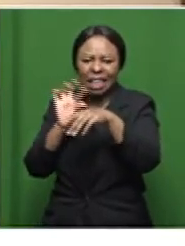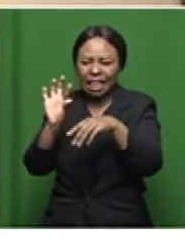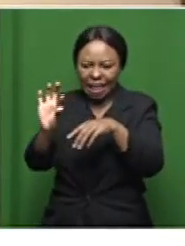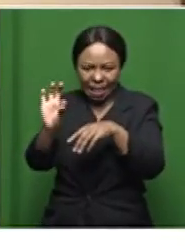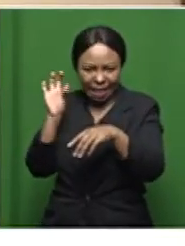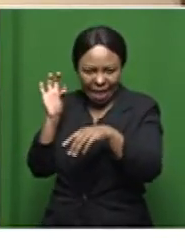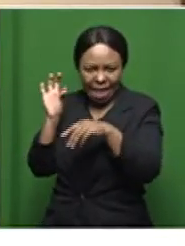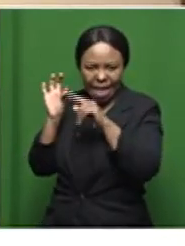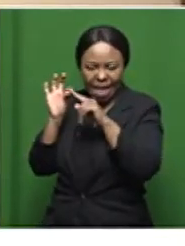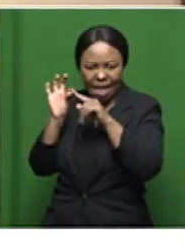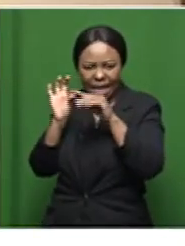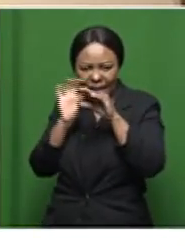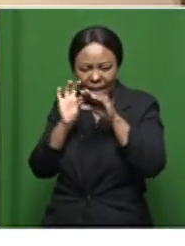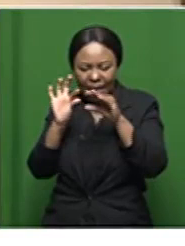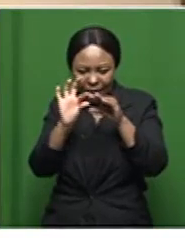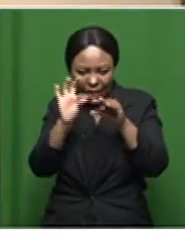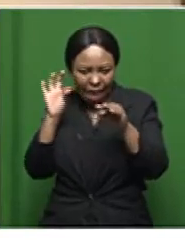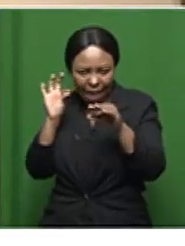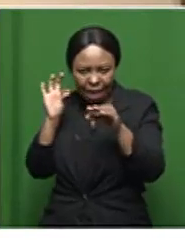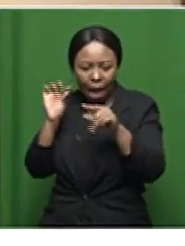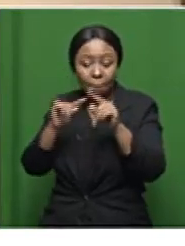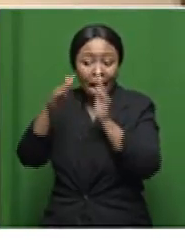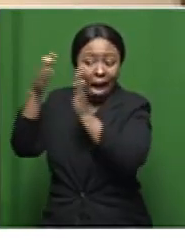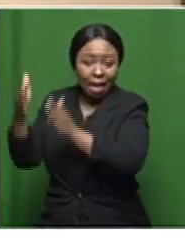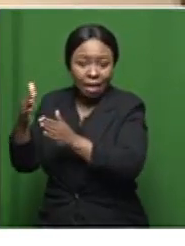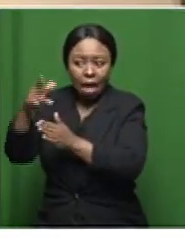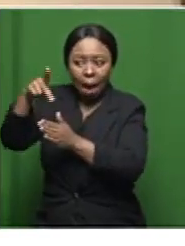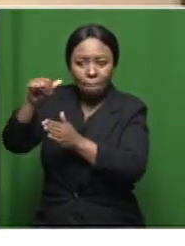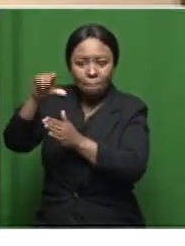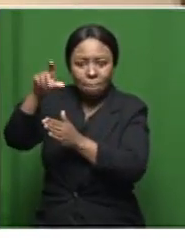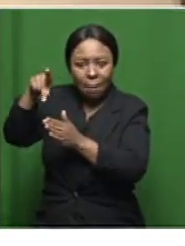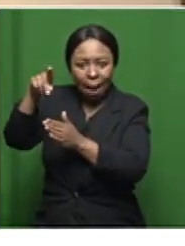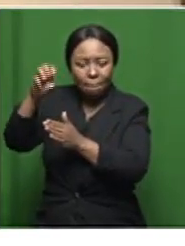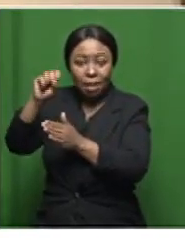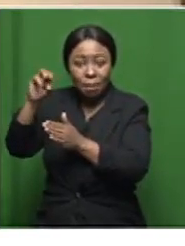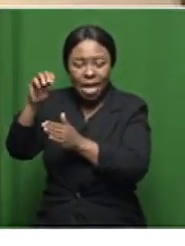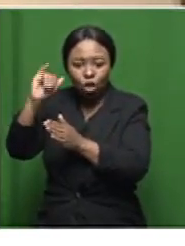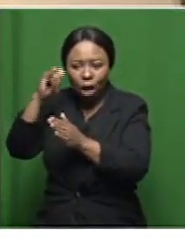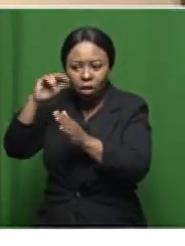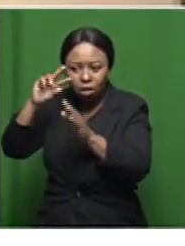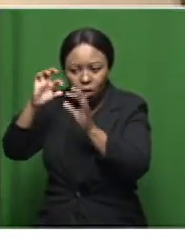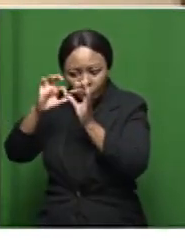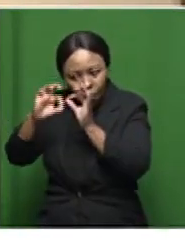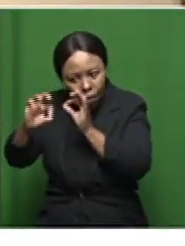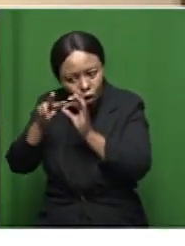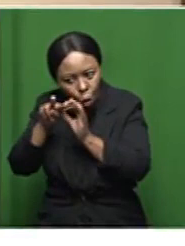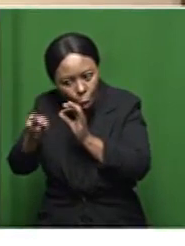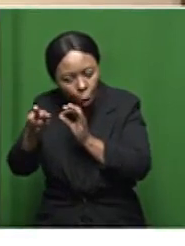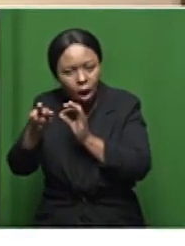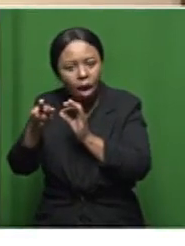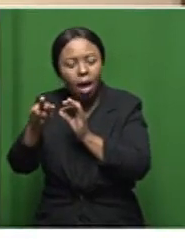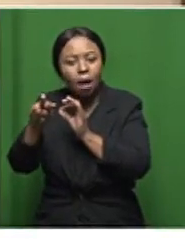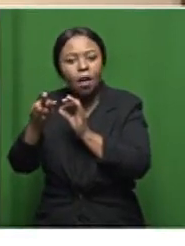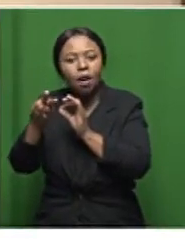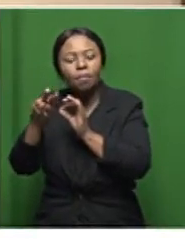that has to be taken, while the PAPS actually looks at just the cells. So the pap smear is a screening method. It will screen